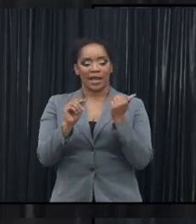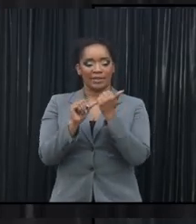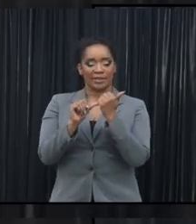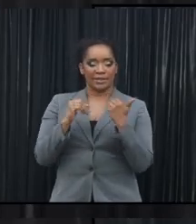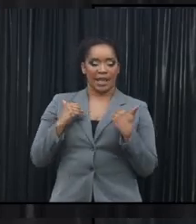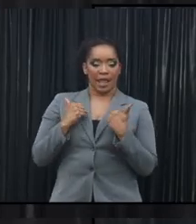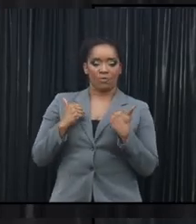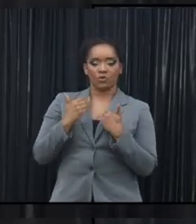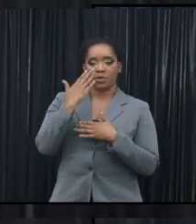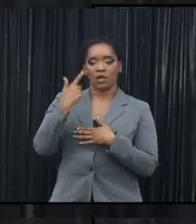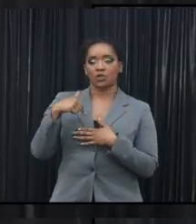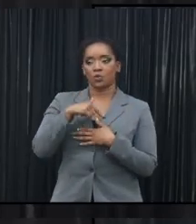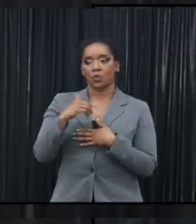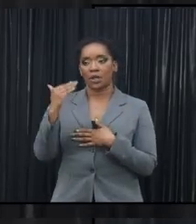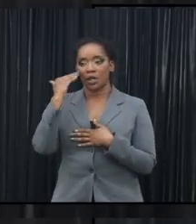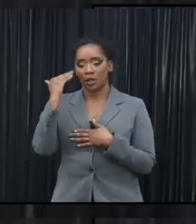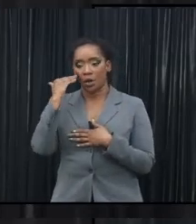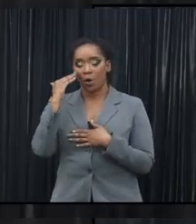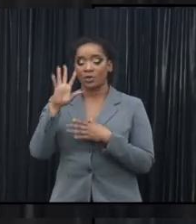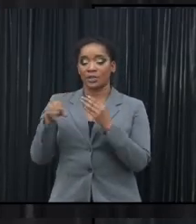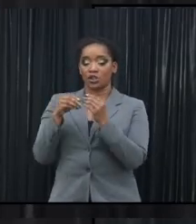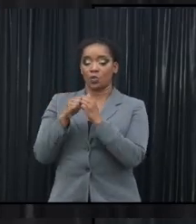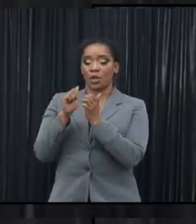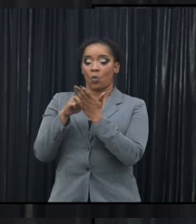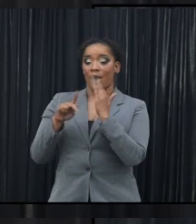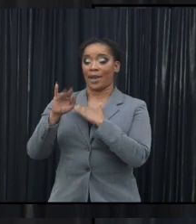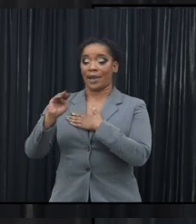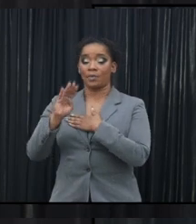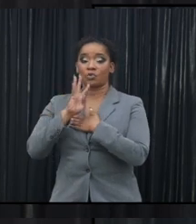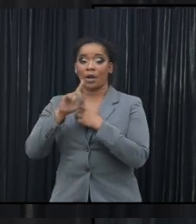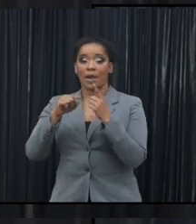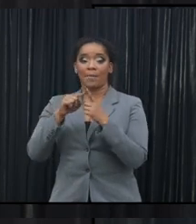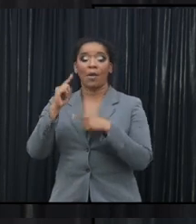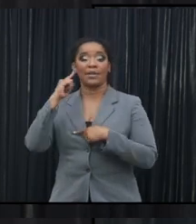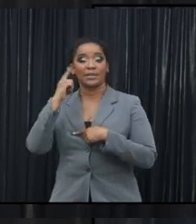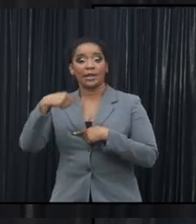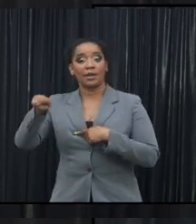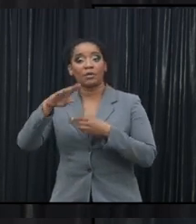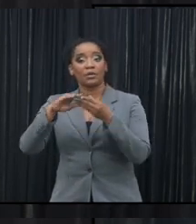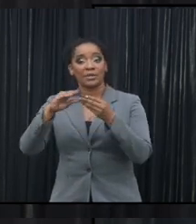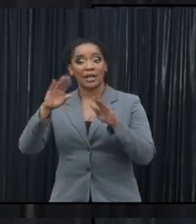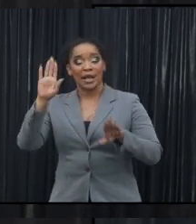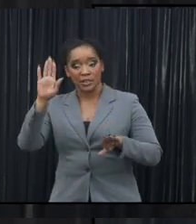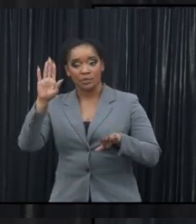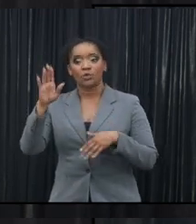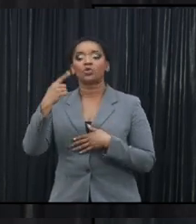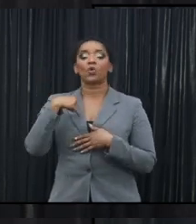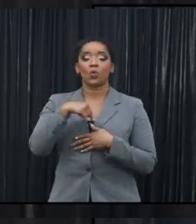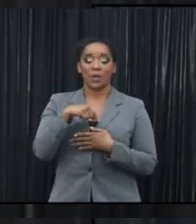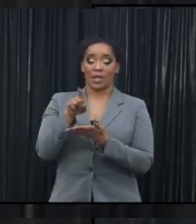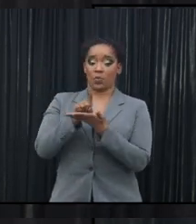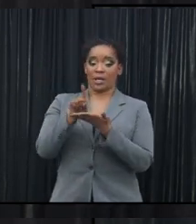we know, in addition to what Kimberly Woolridge said about the testimony that the department has received, weekly, we receive